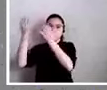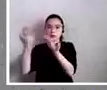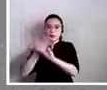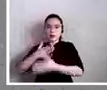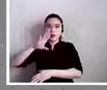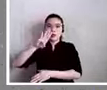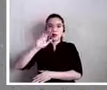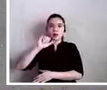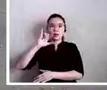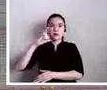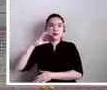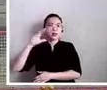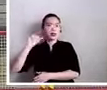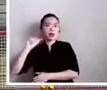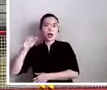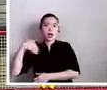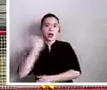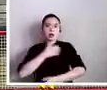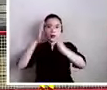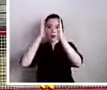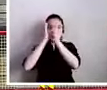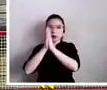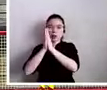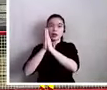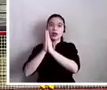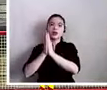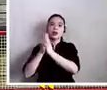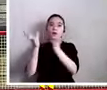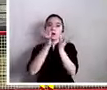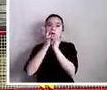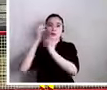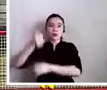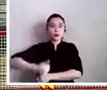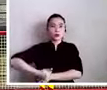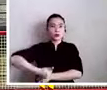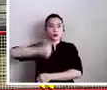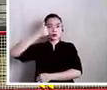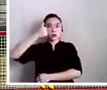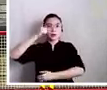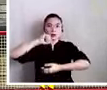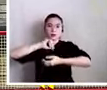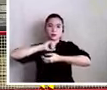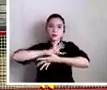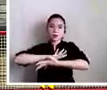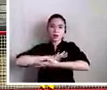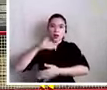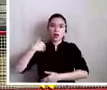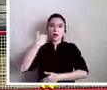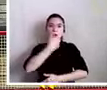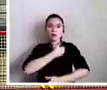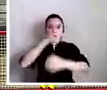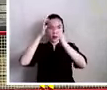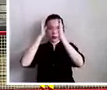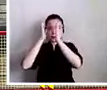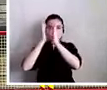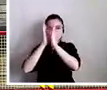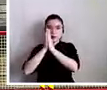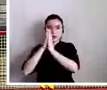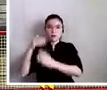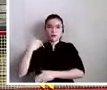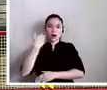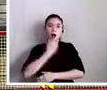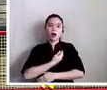for our community who continues to survive this COVID-19 pandemic. We pray for our frontliners, those